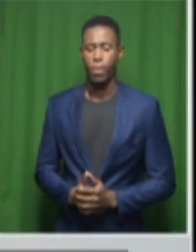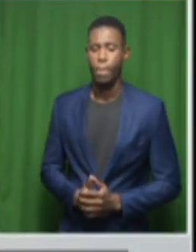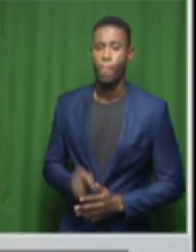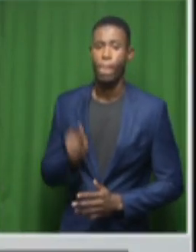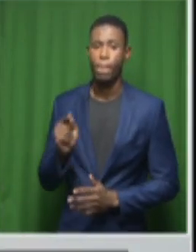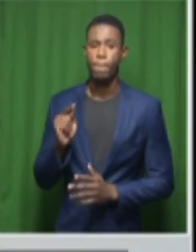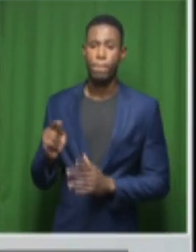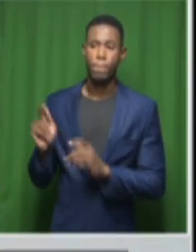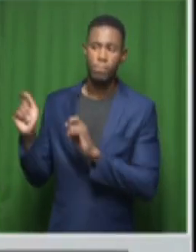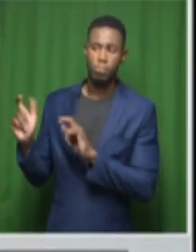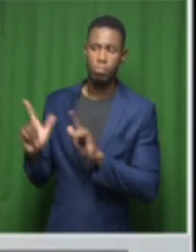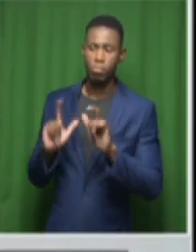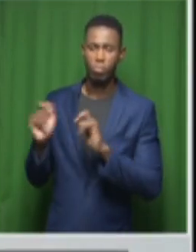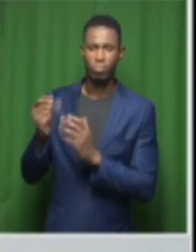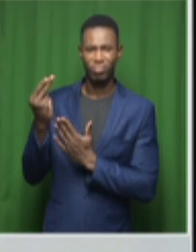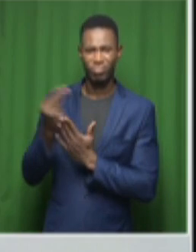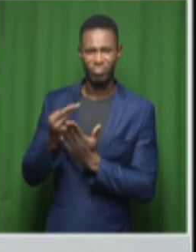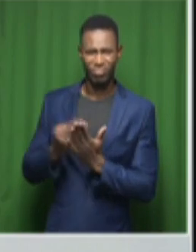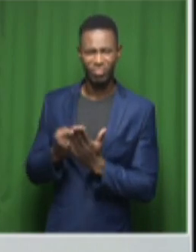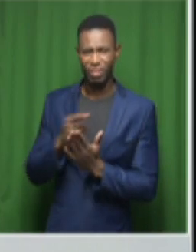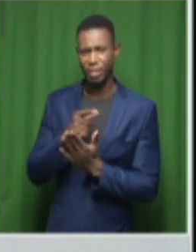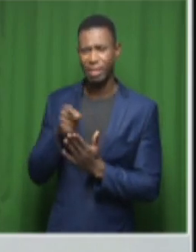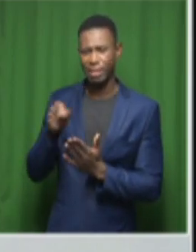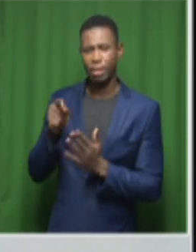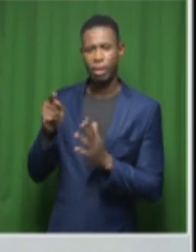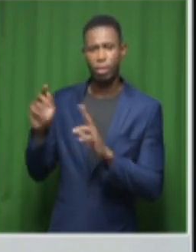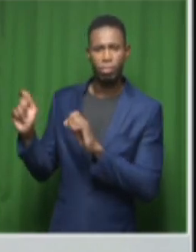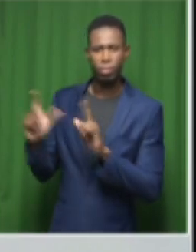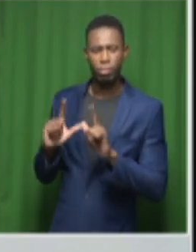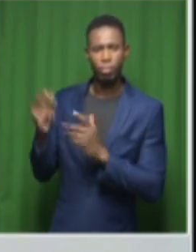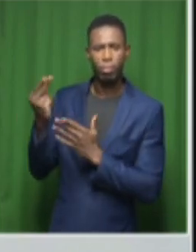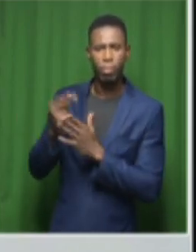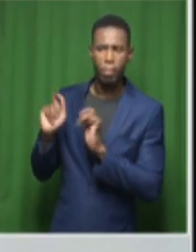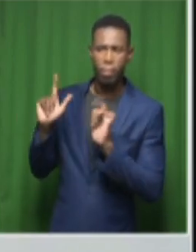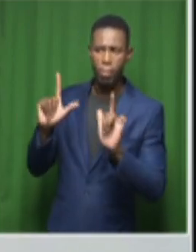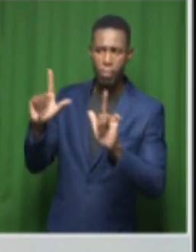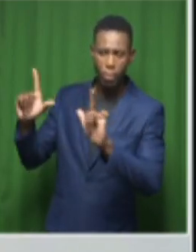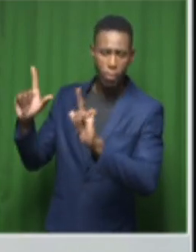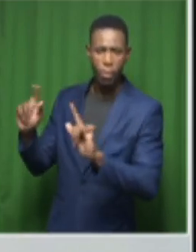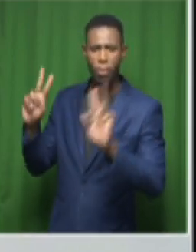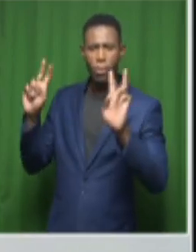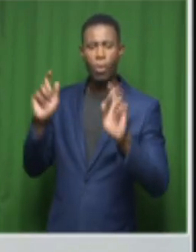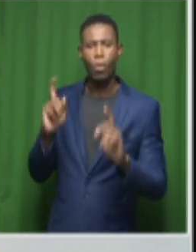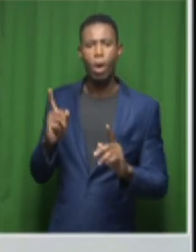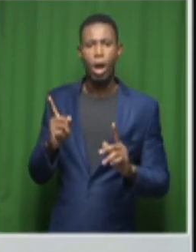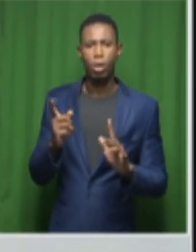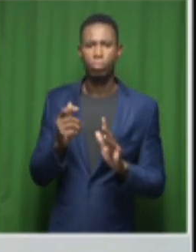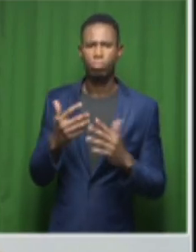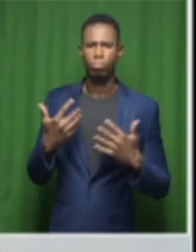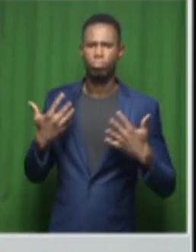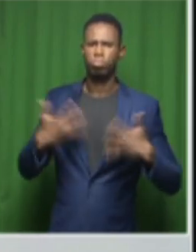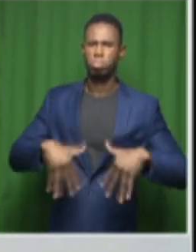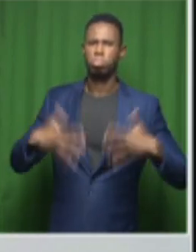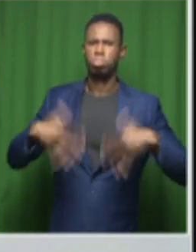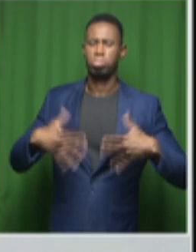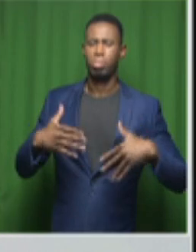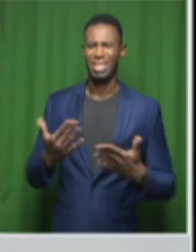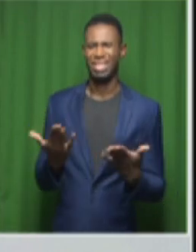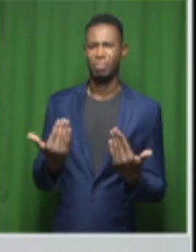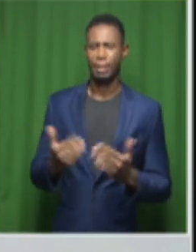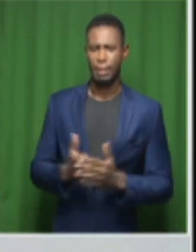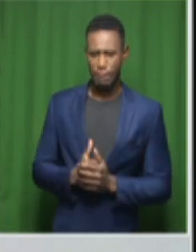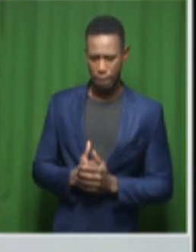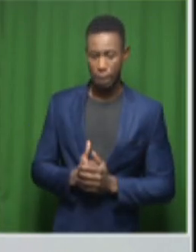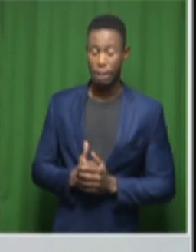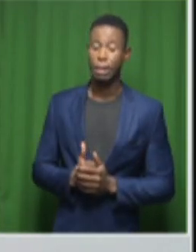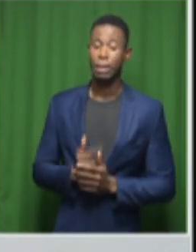exhibition title, which is Great Expectation, I found it to be an apt title because the artworks that are selected